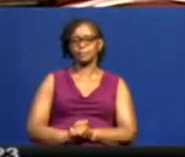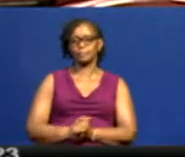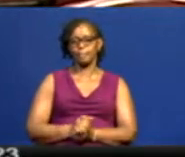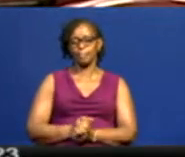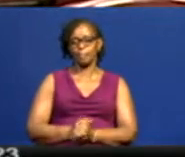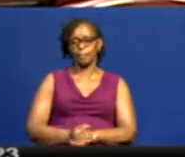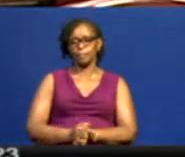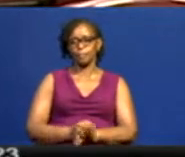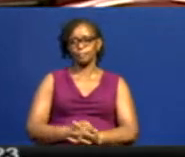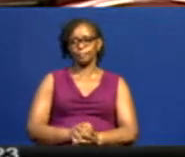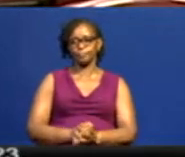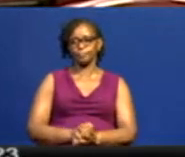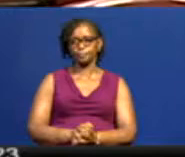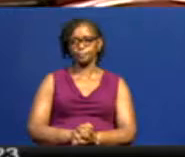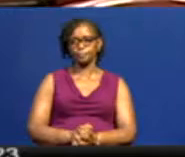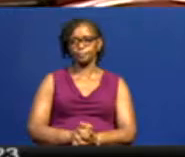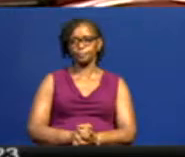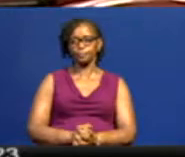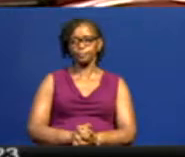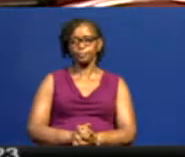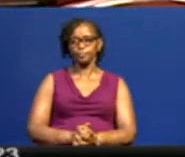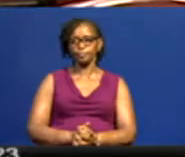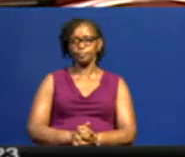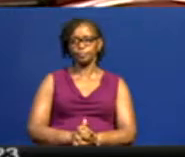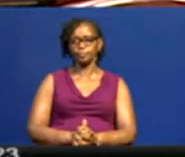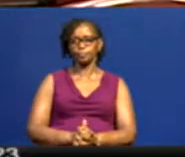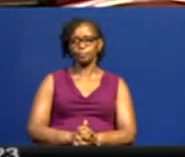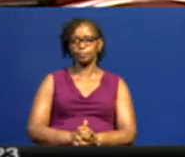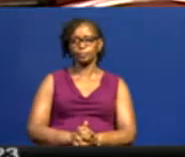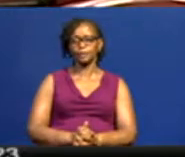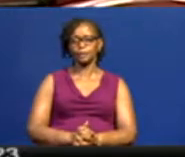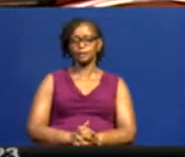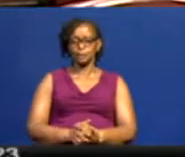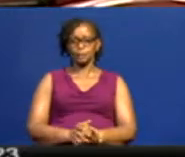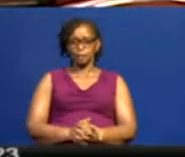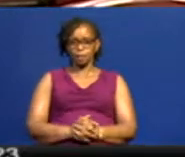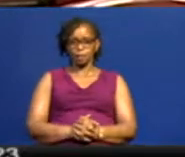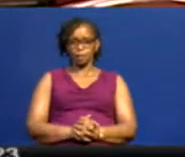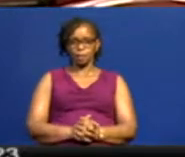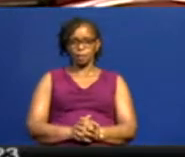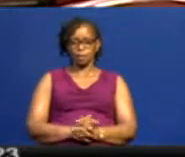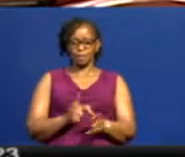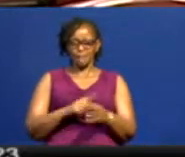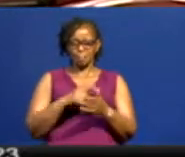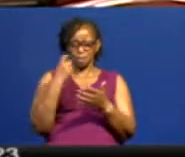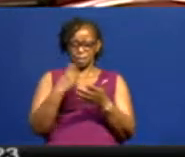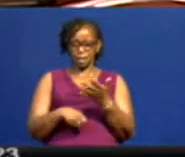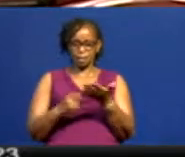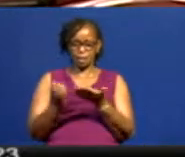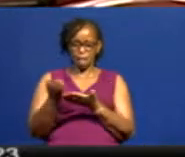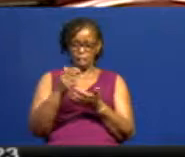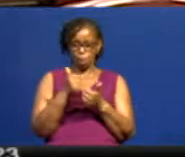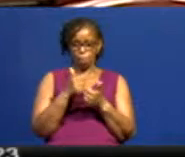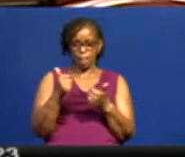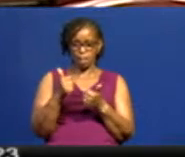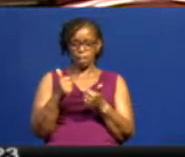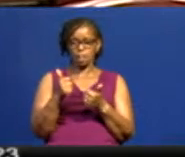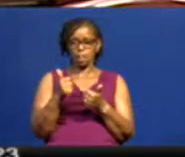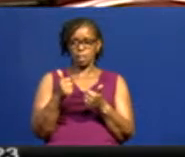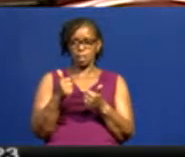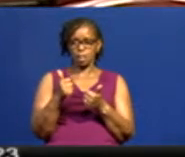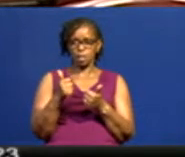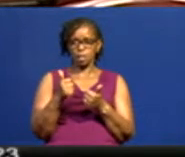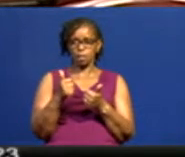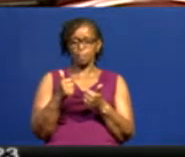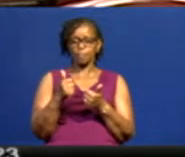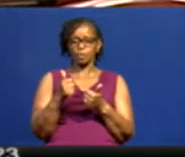Speaker, once the taxes are done, the consumer prices